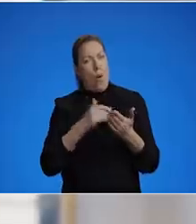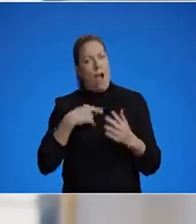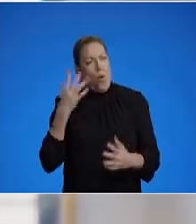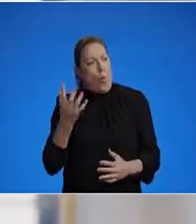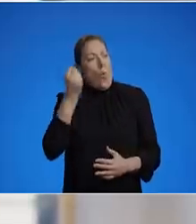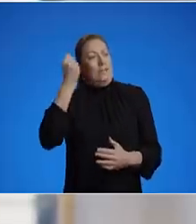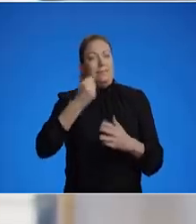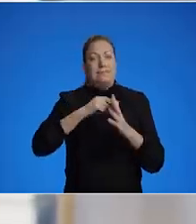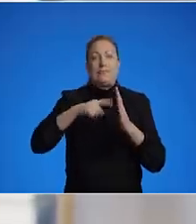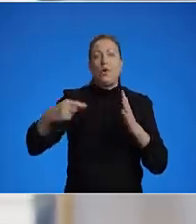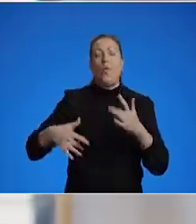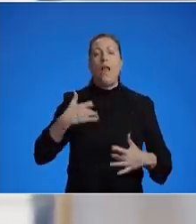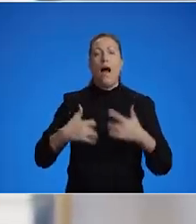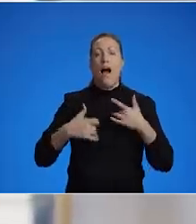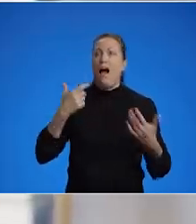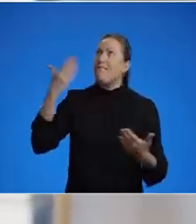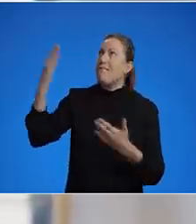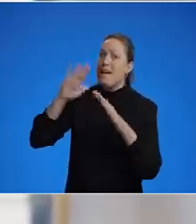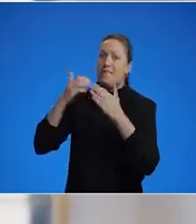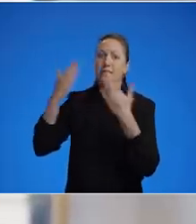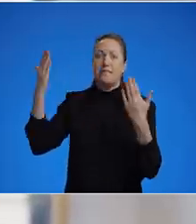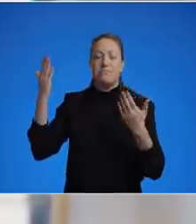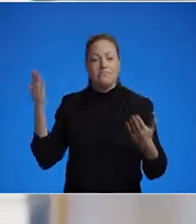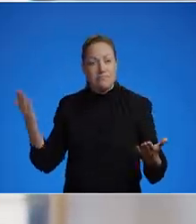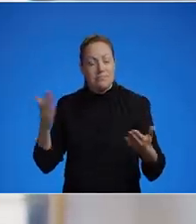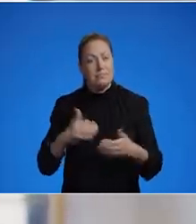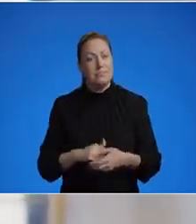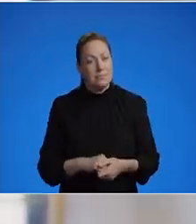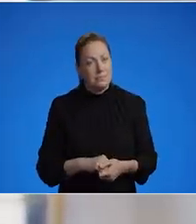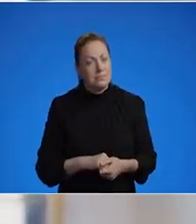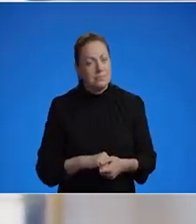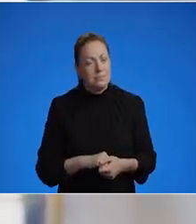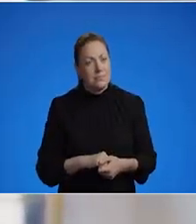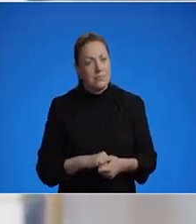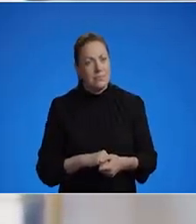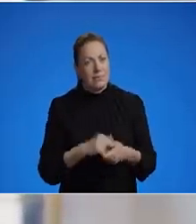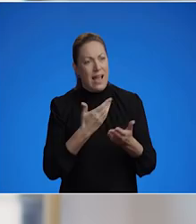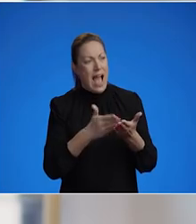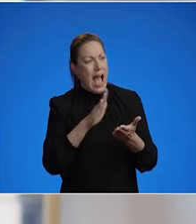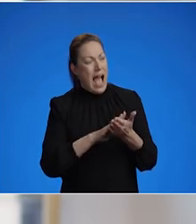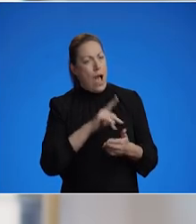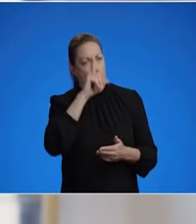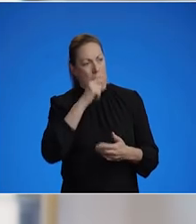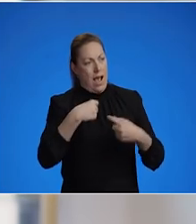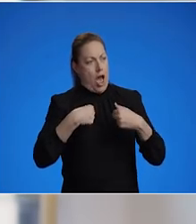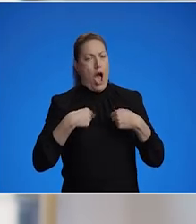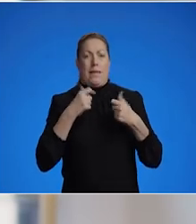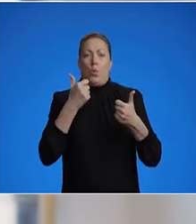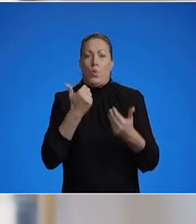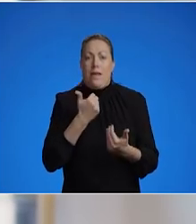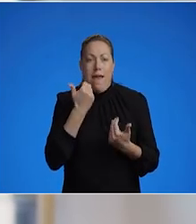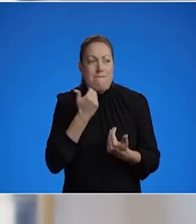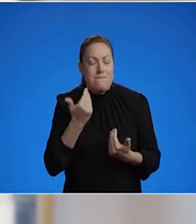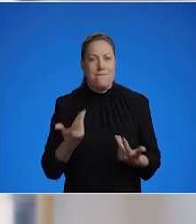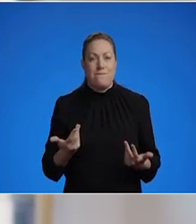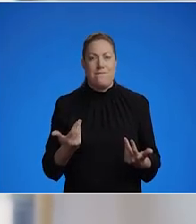life? Centres essentially On that fundamental question, How can I be good? Good enough